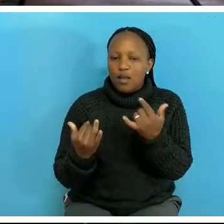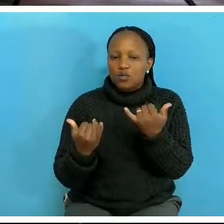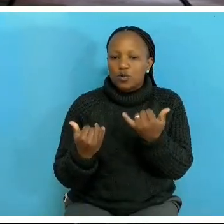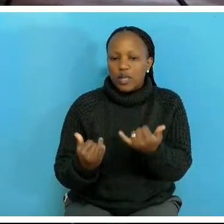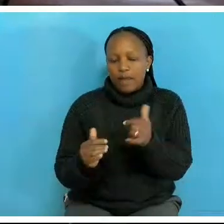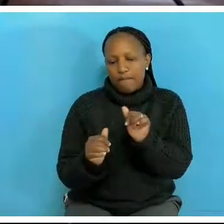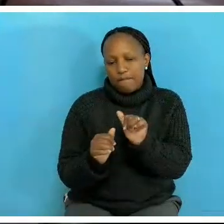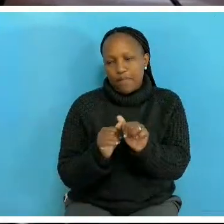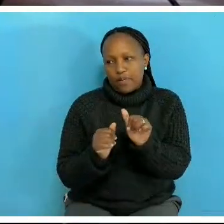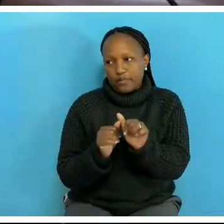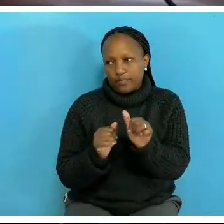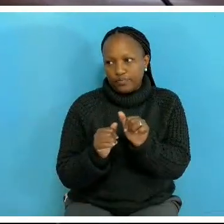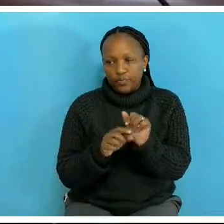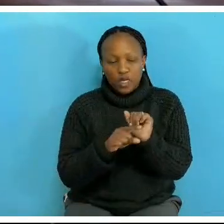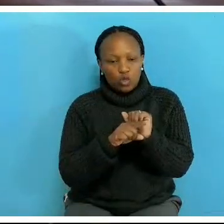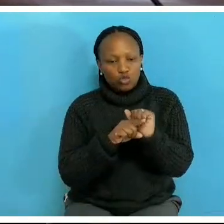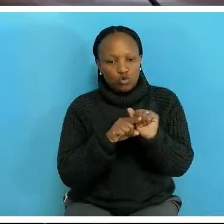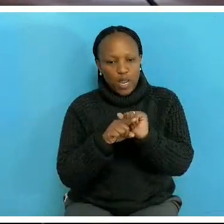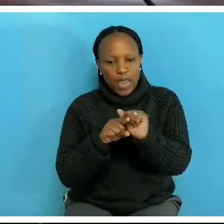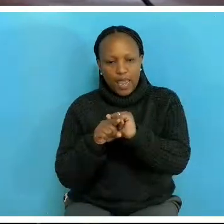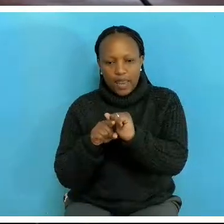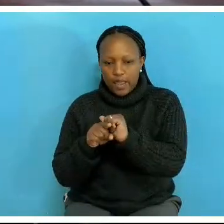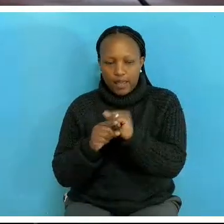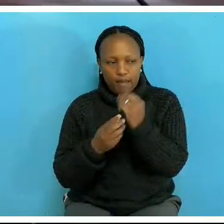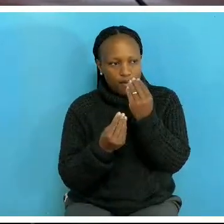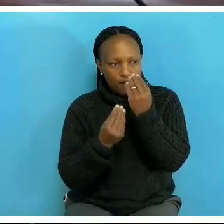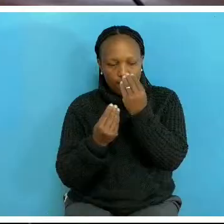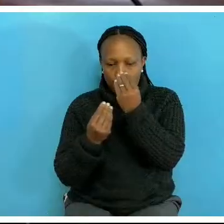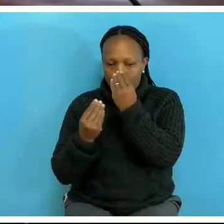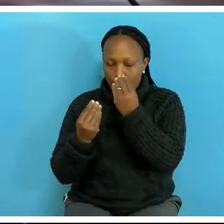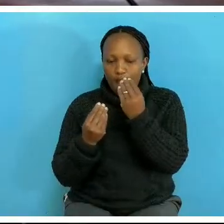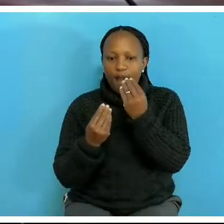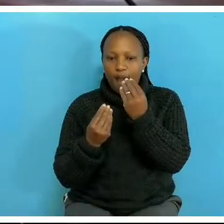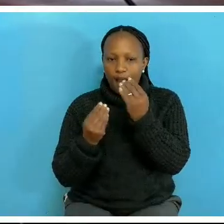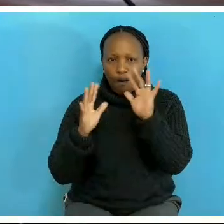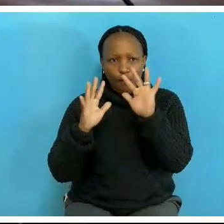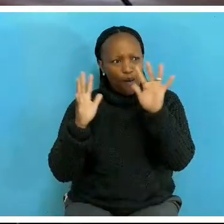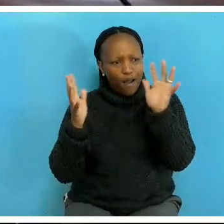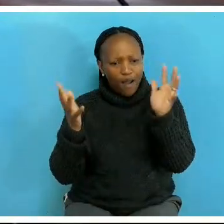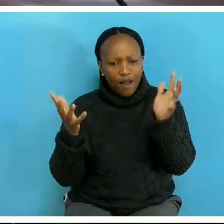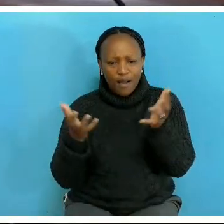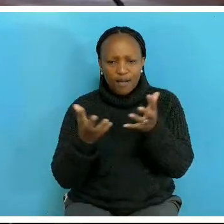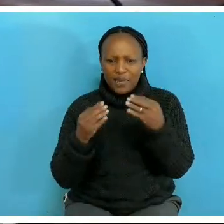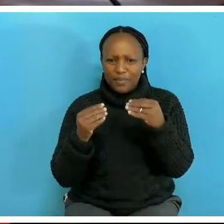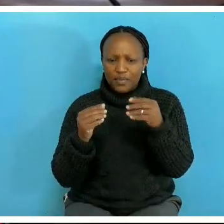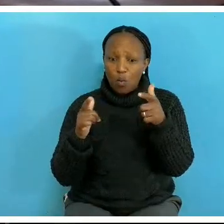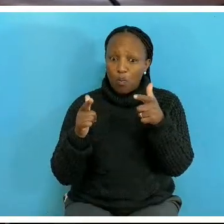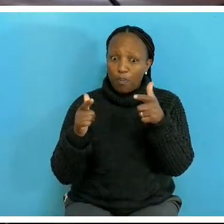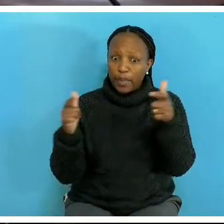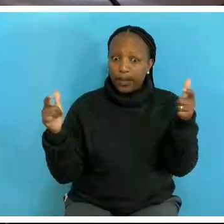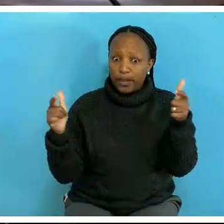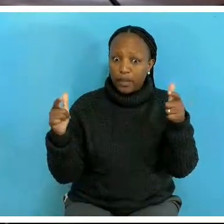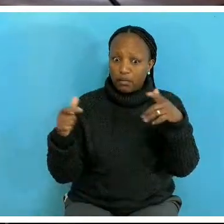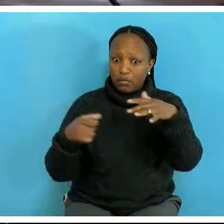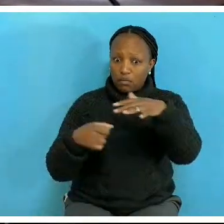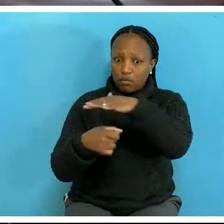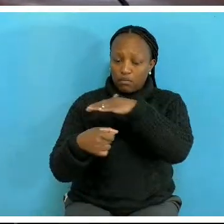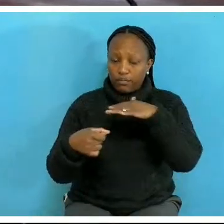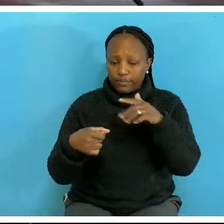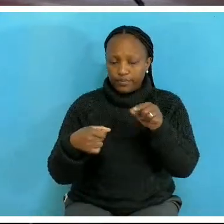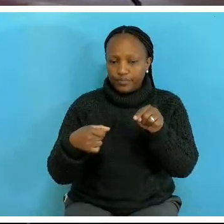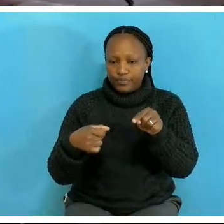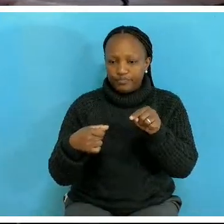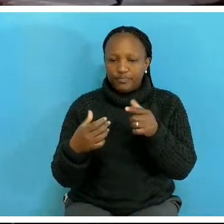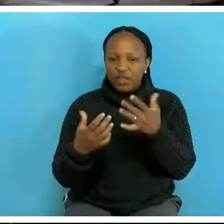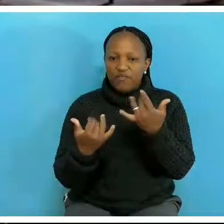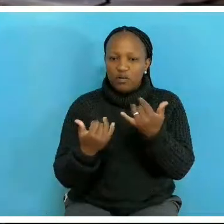people with the small trainings that they've given us. And they've showed us that there is a big world outside there in the business fraternity. In